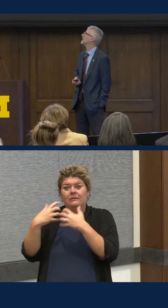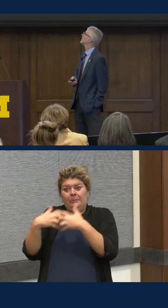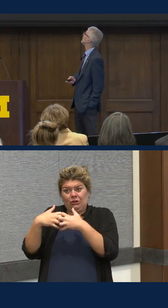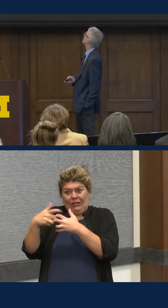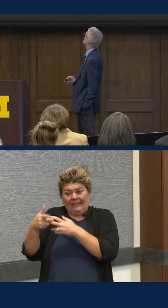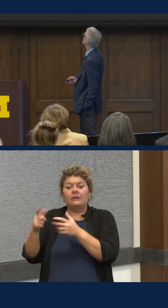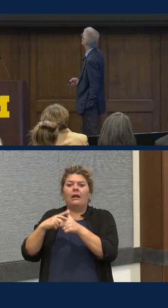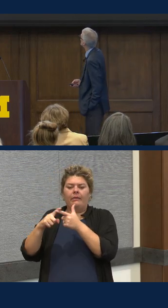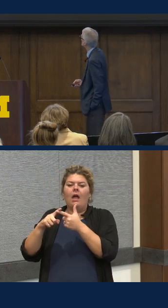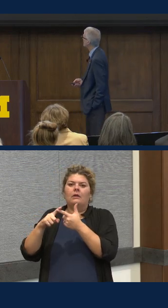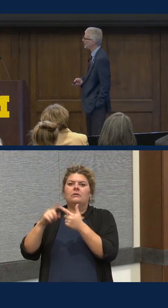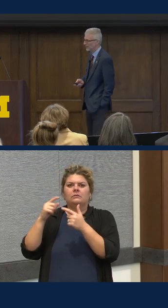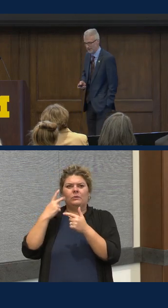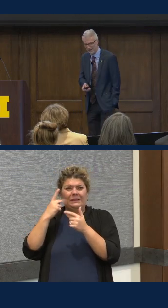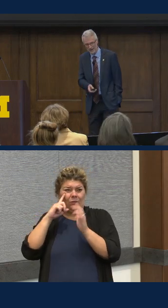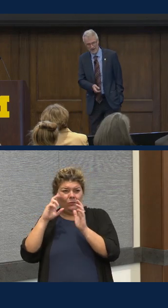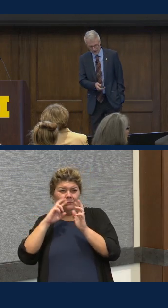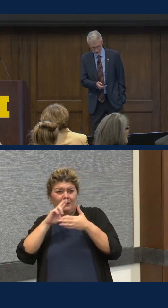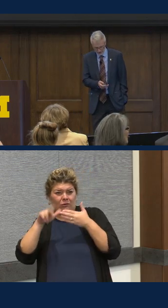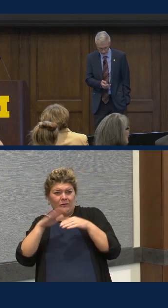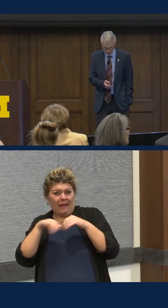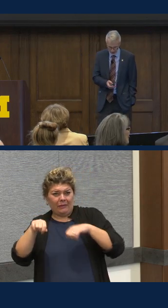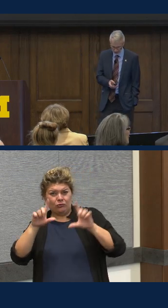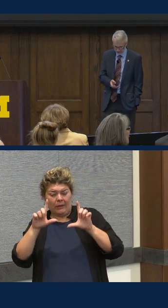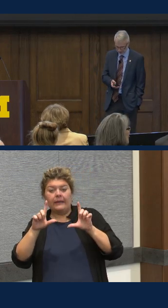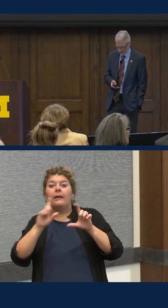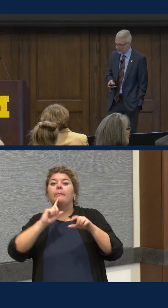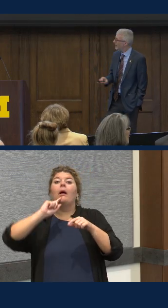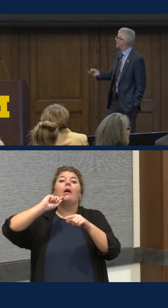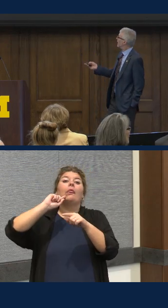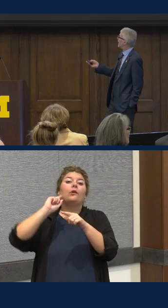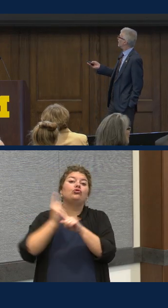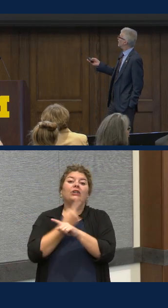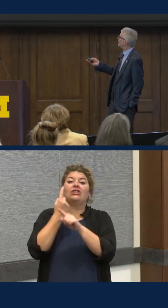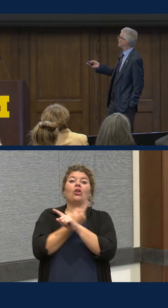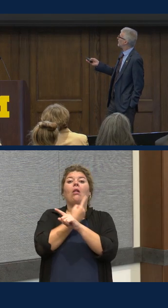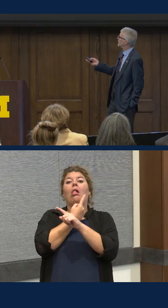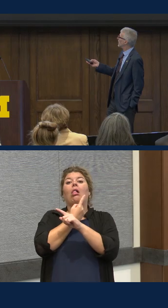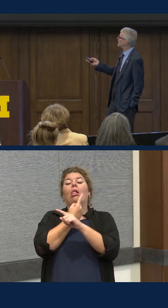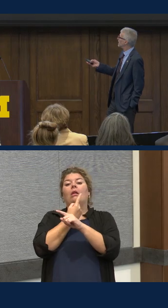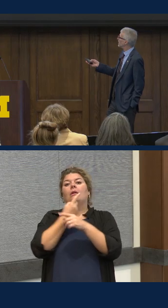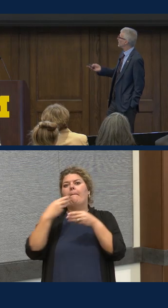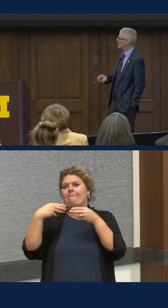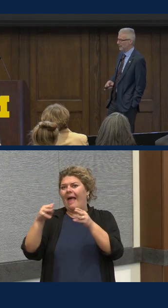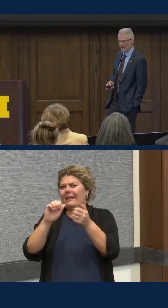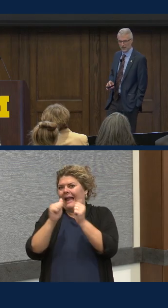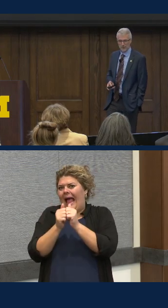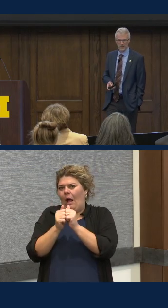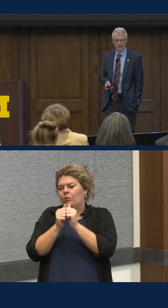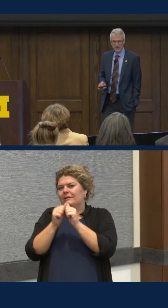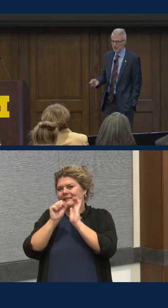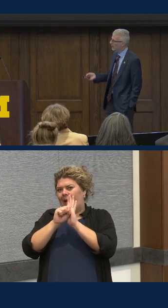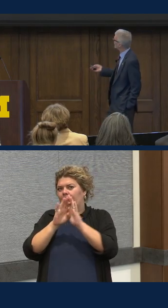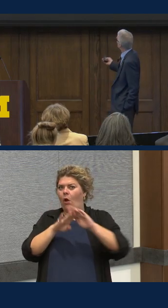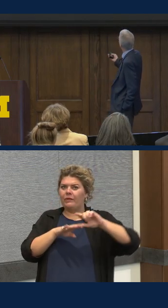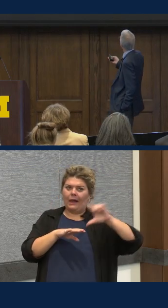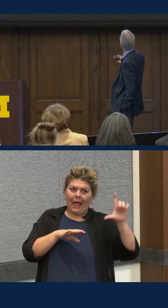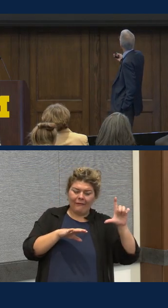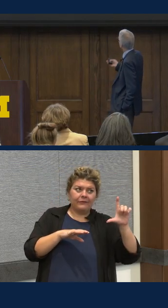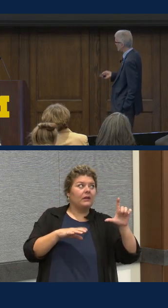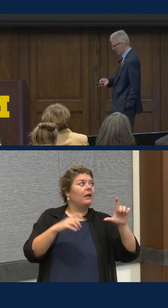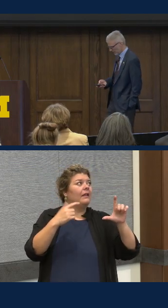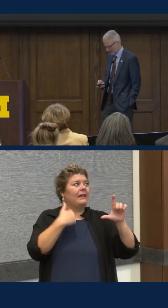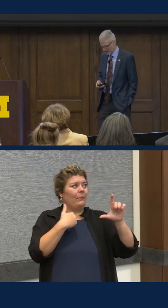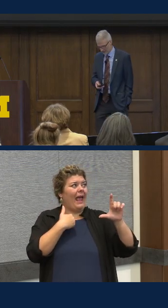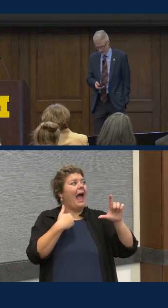results here. I don't know if you'll be able to see in the screen, but the traditional method of undersampling on the left produces some artifacts that